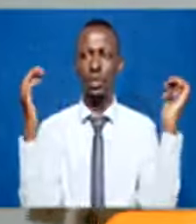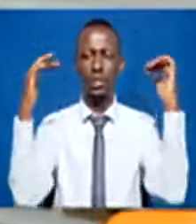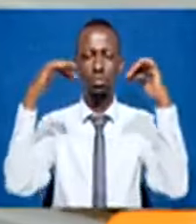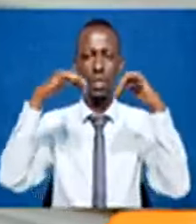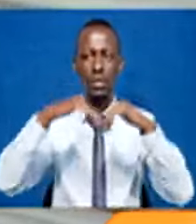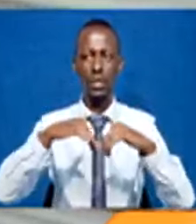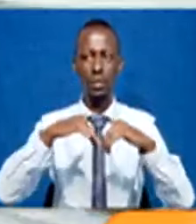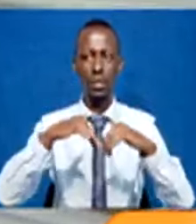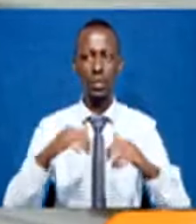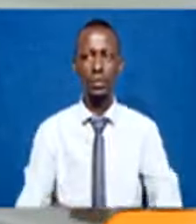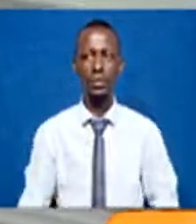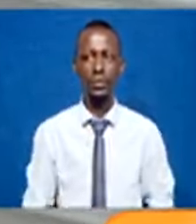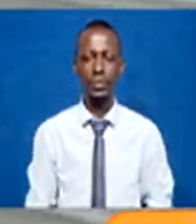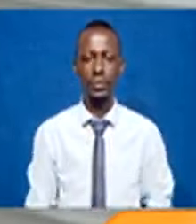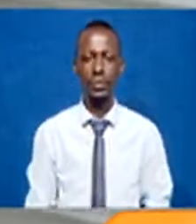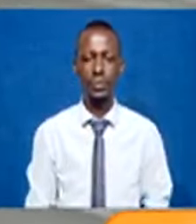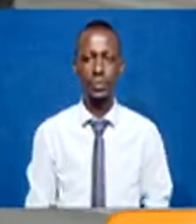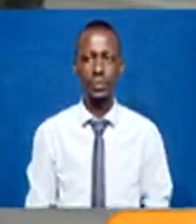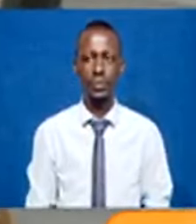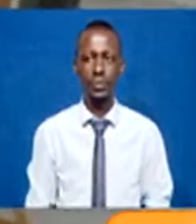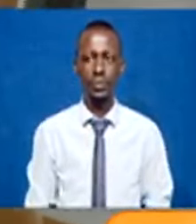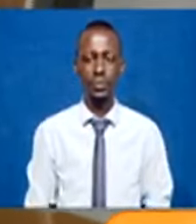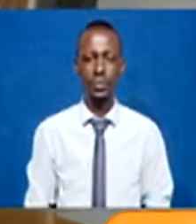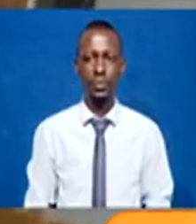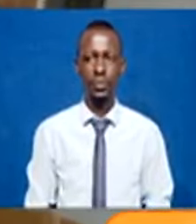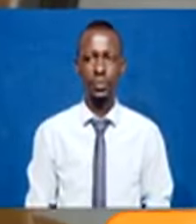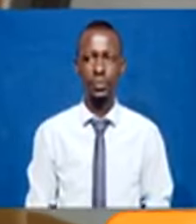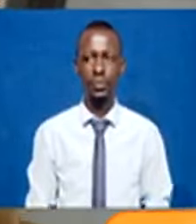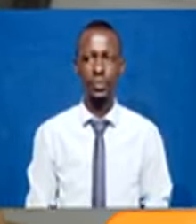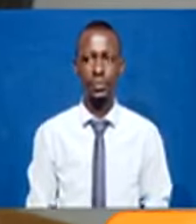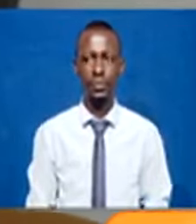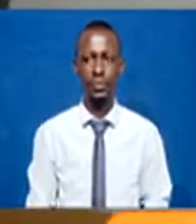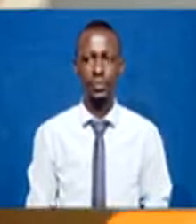Seth Olale, Citizen TV.